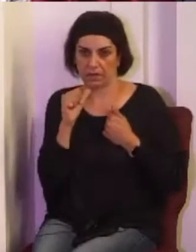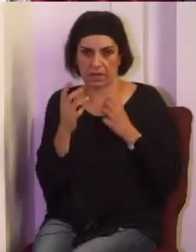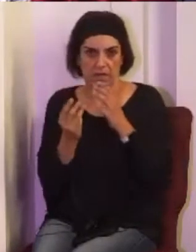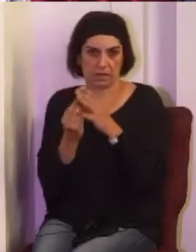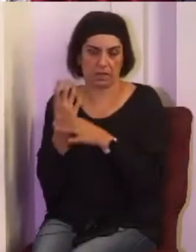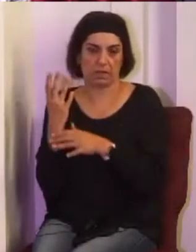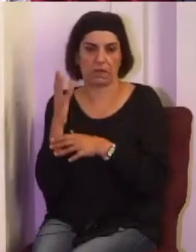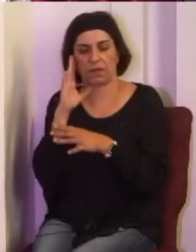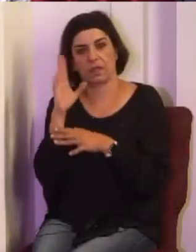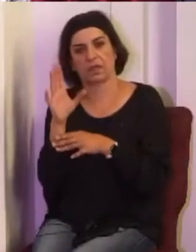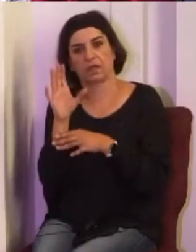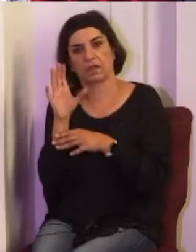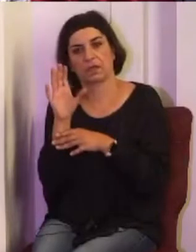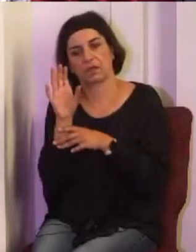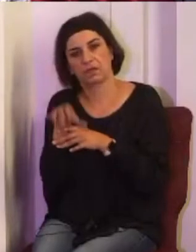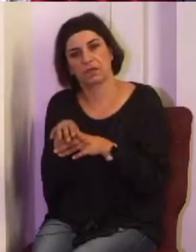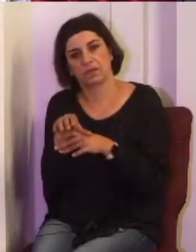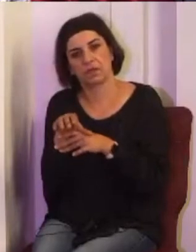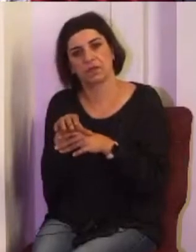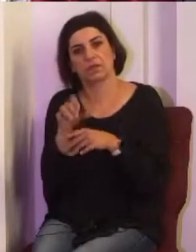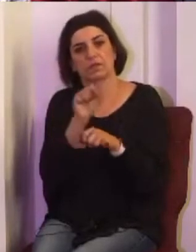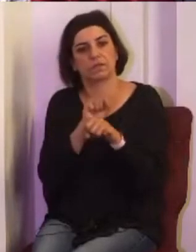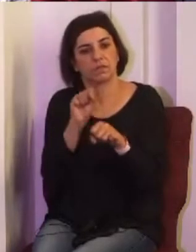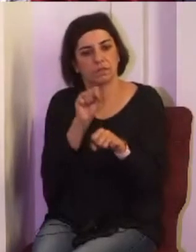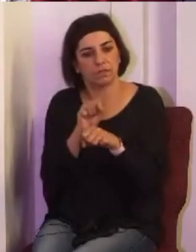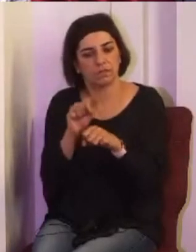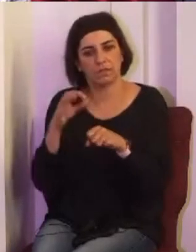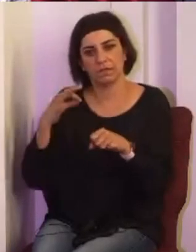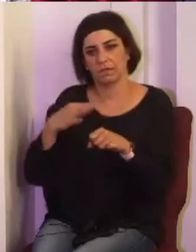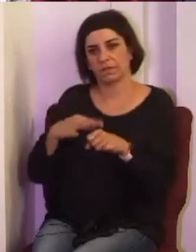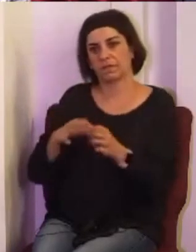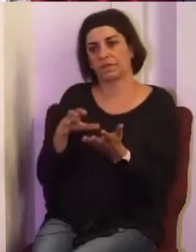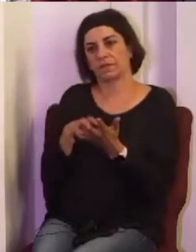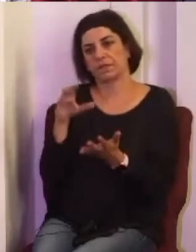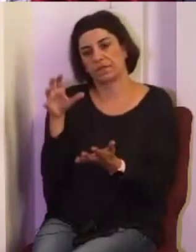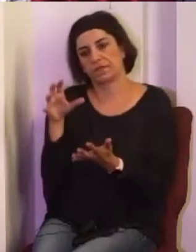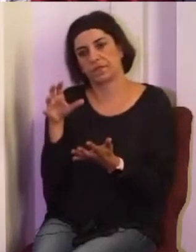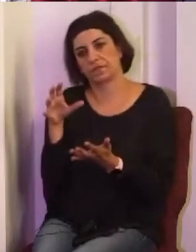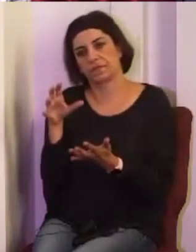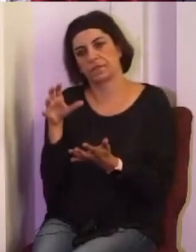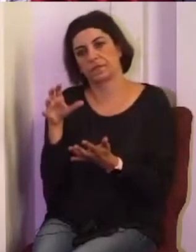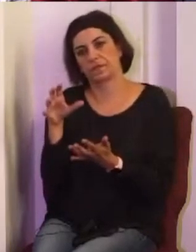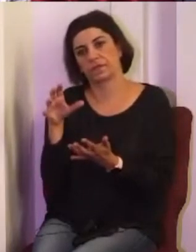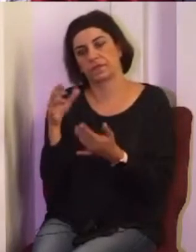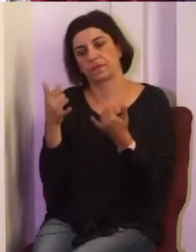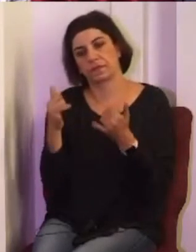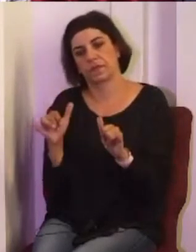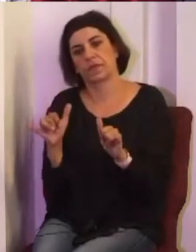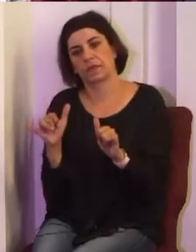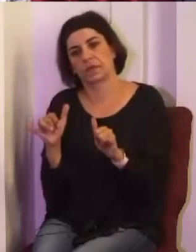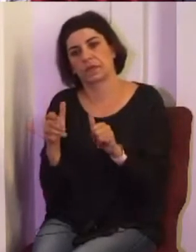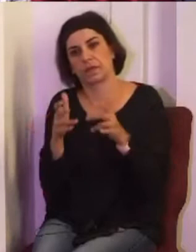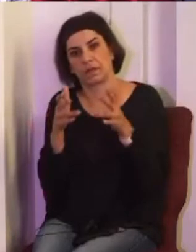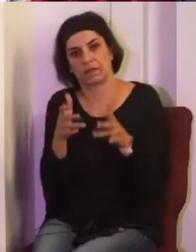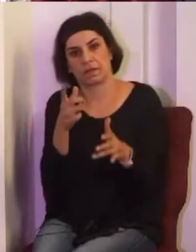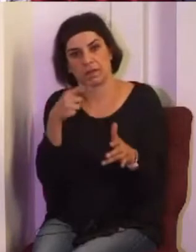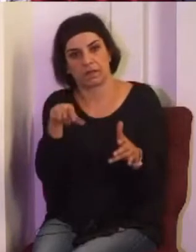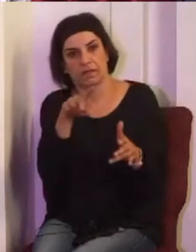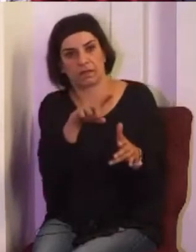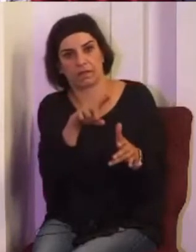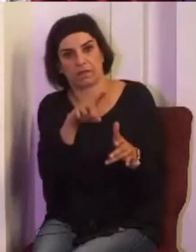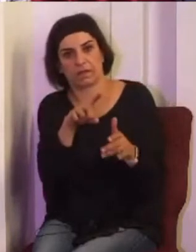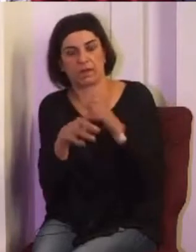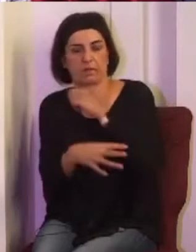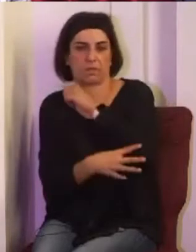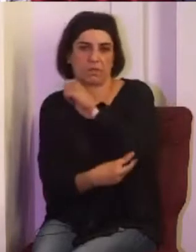He would force them into labors that benefited the rich, but still left them in the poor